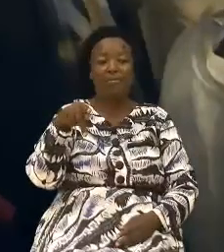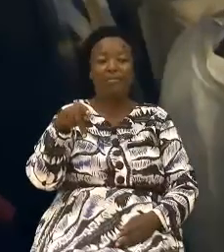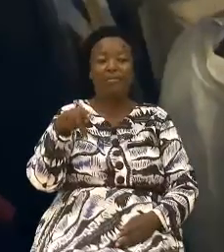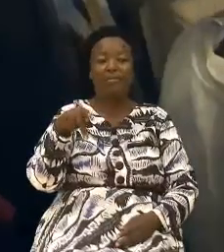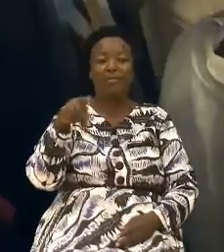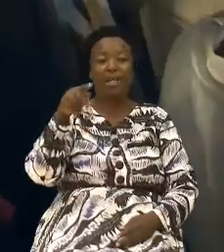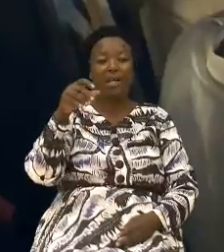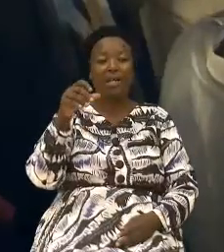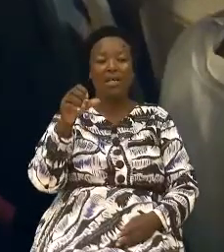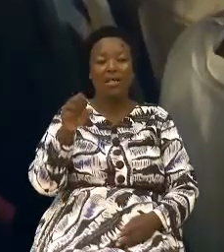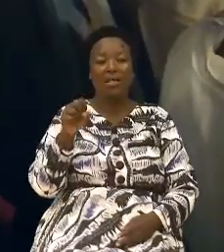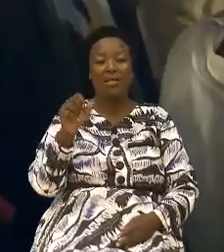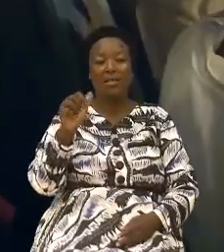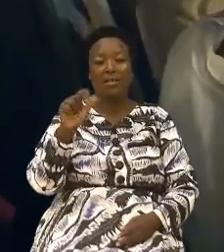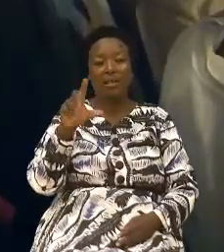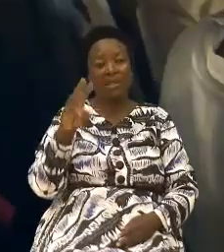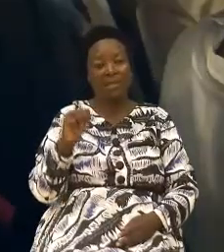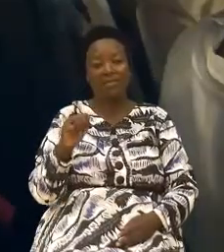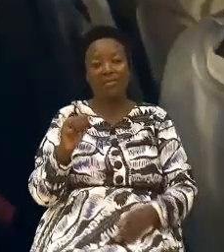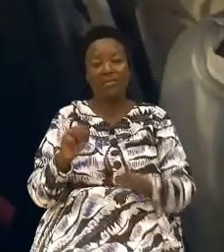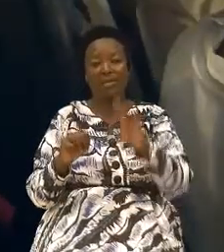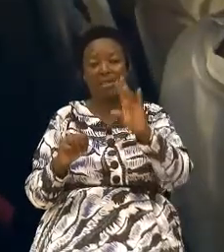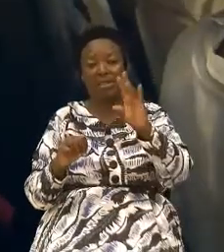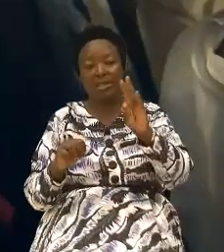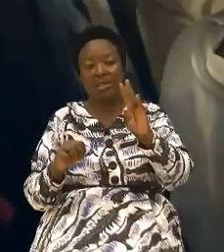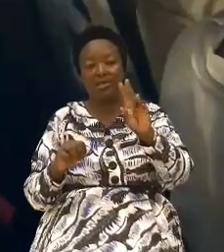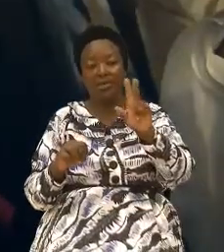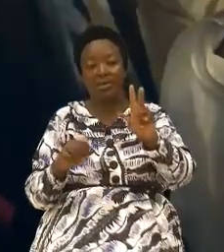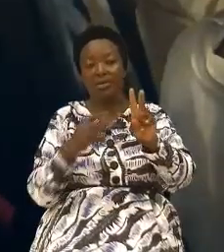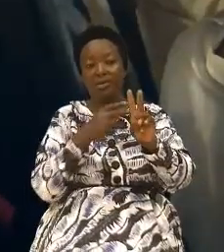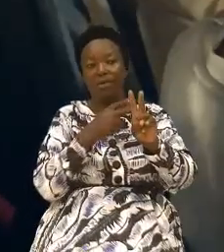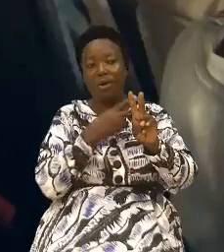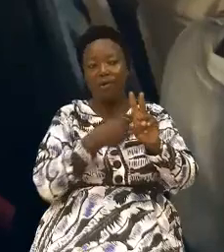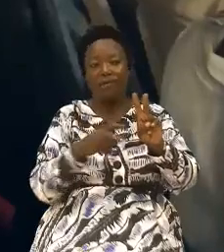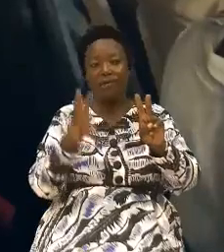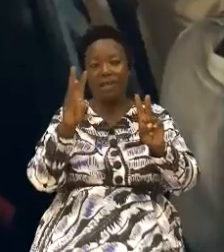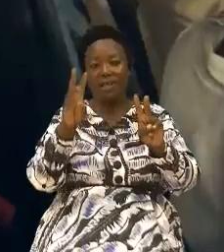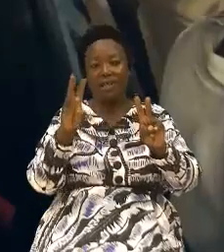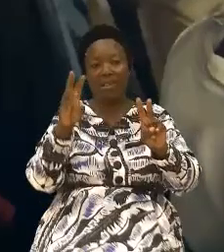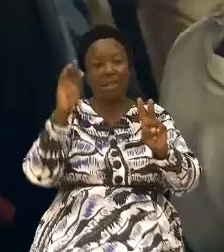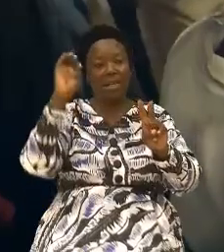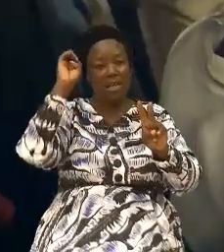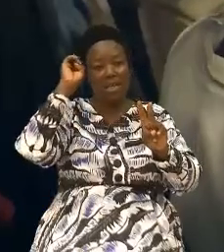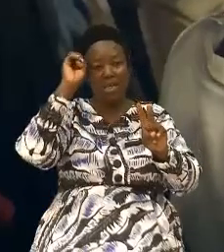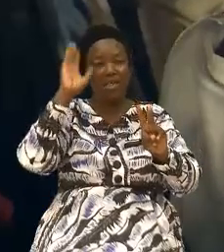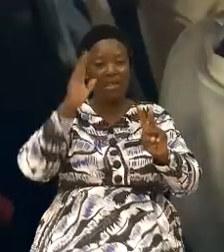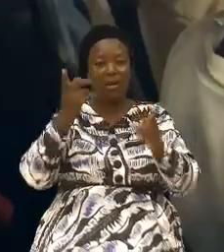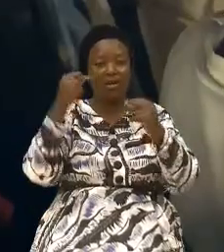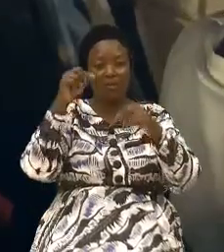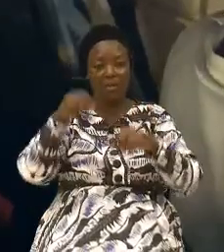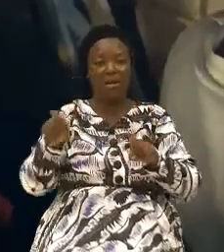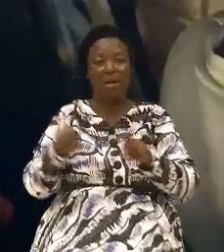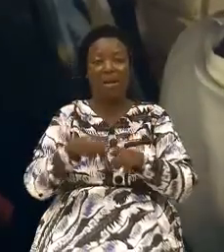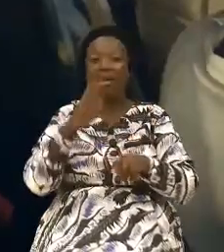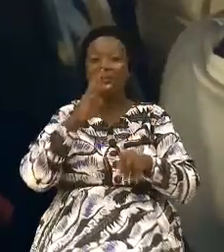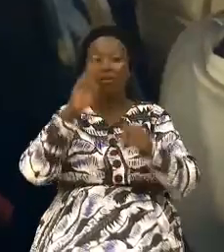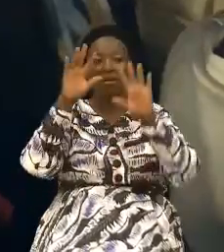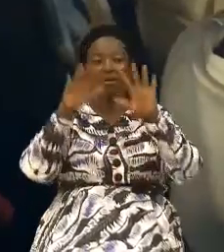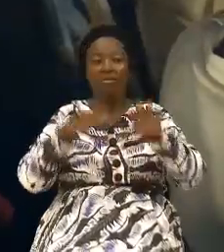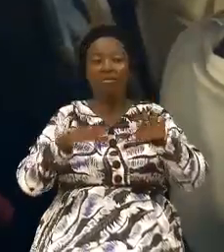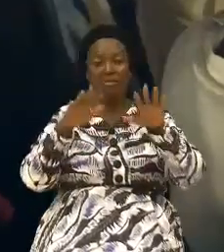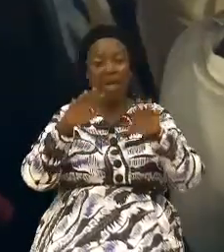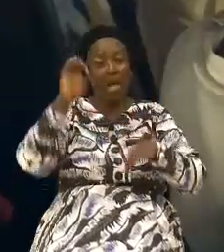like rain. He, the Messiah. He, the Christ. He, the Son of God.